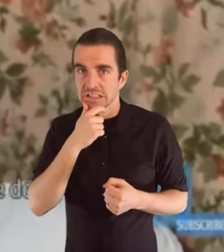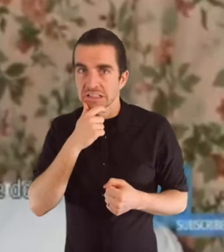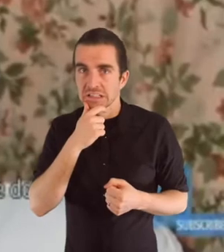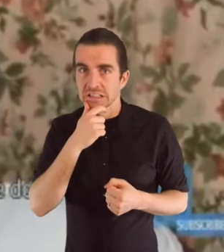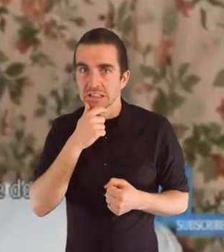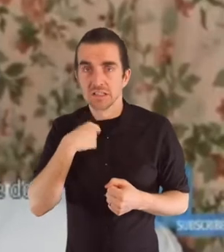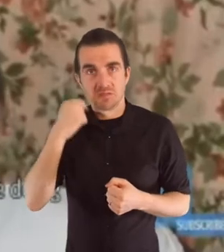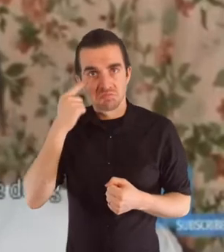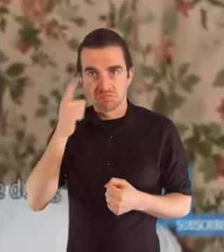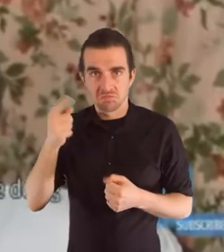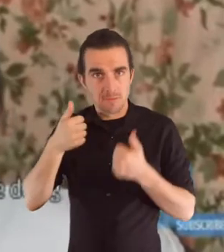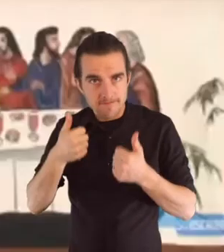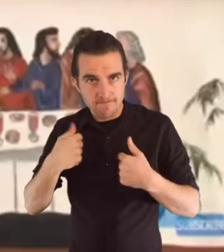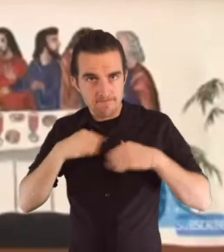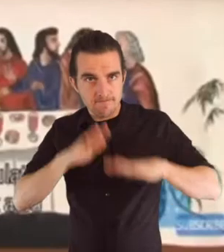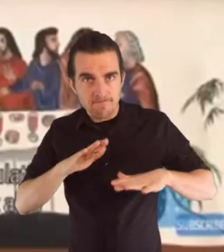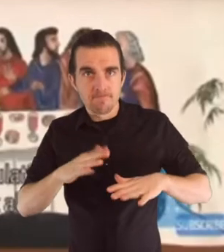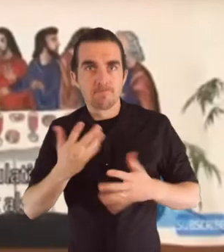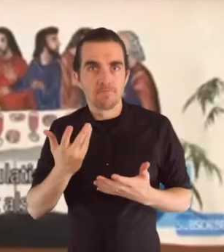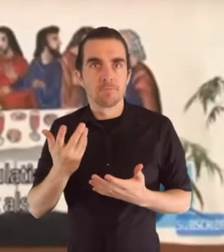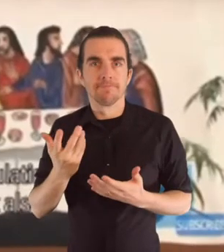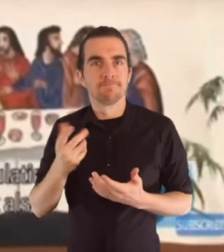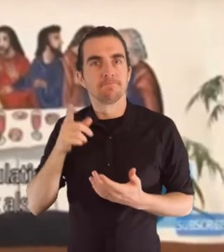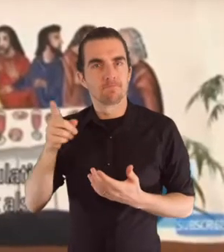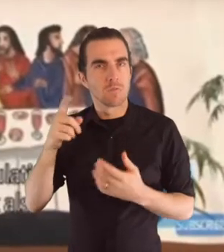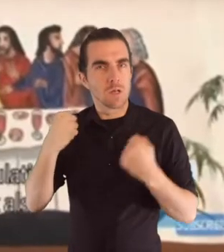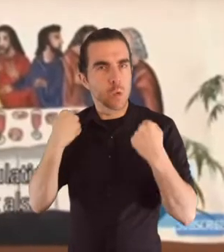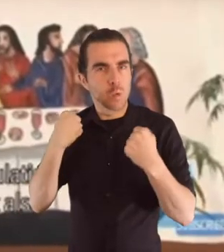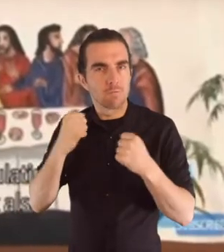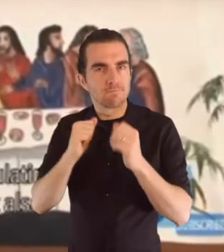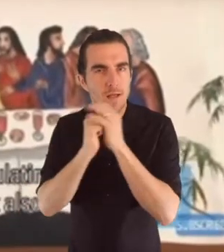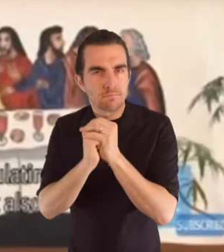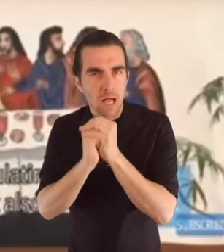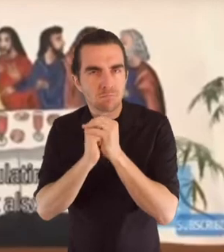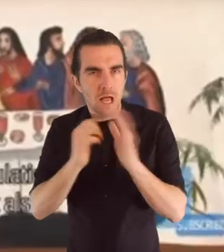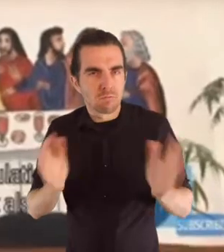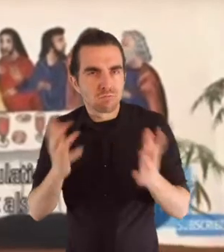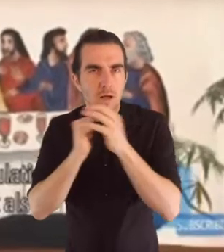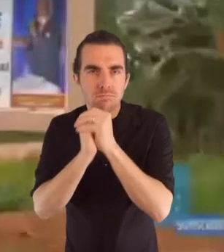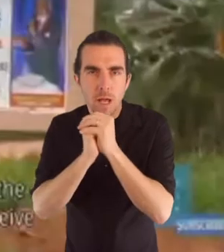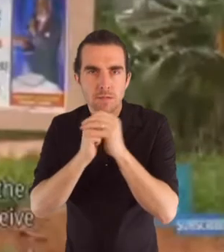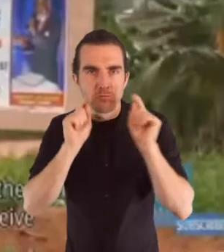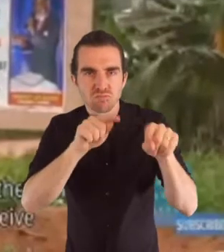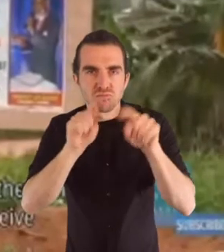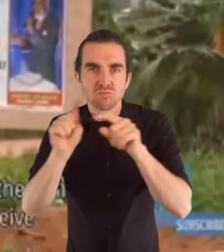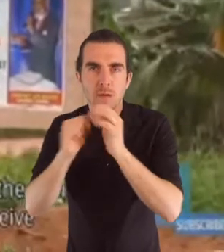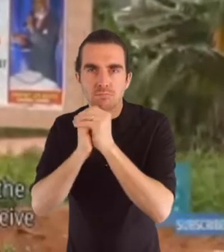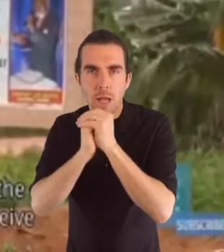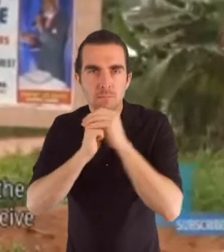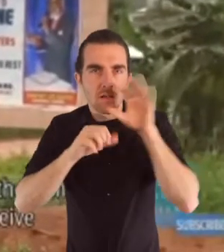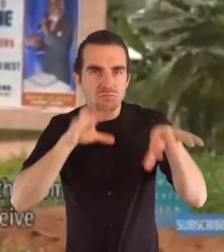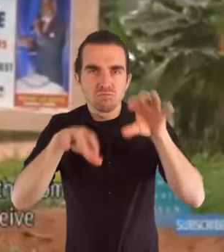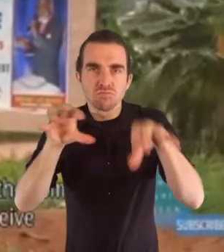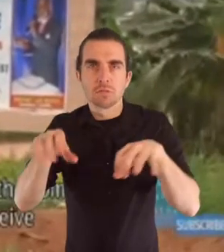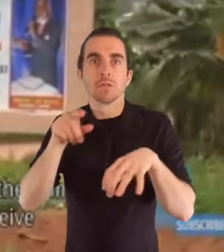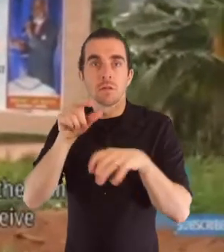they thought what they were doing was good for me. Ghana should really be regulating all the prayer camps, but also it should establish a system